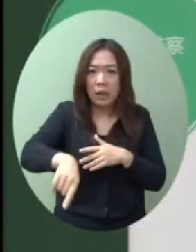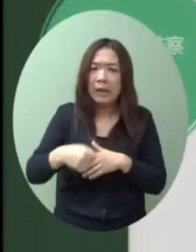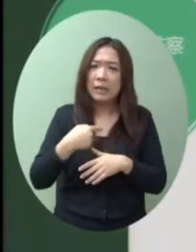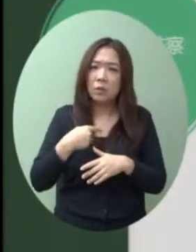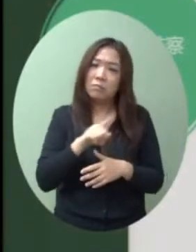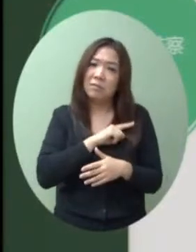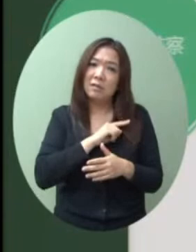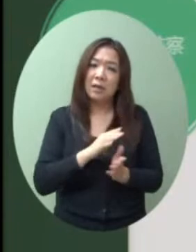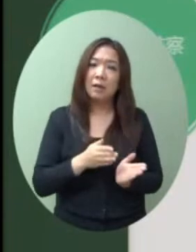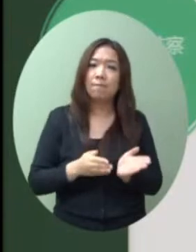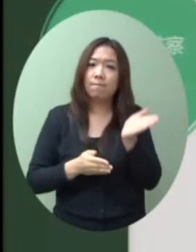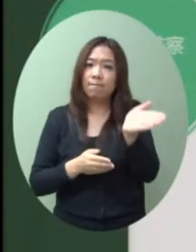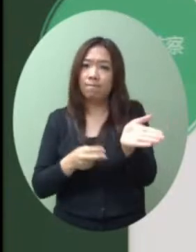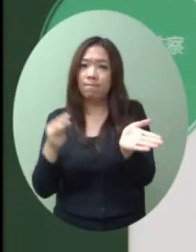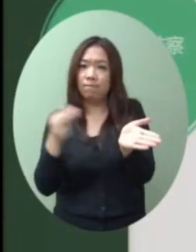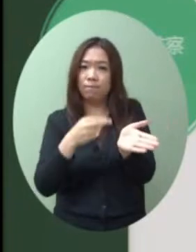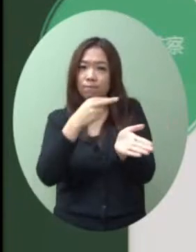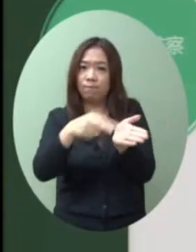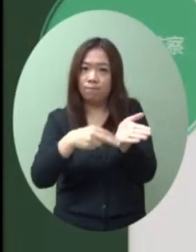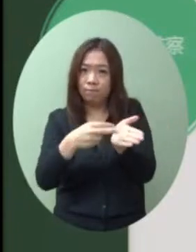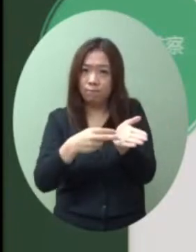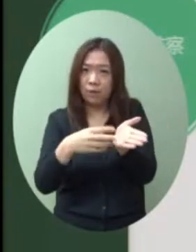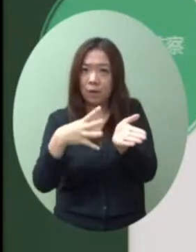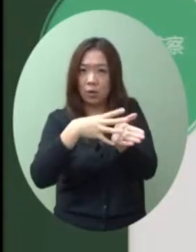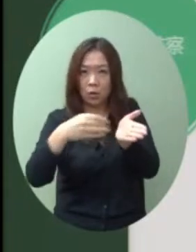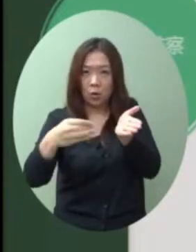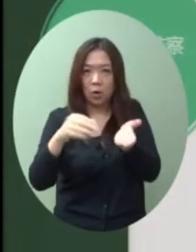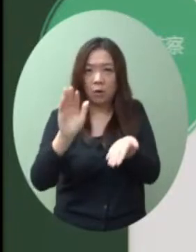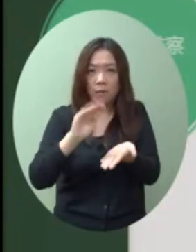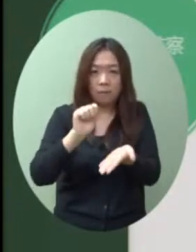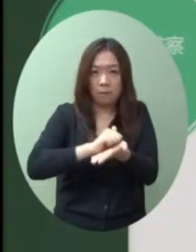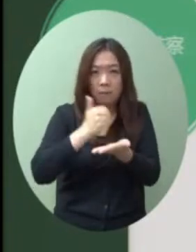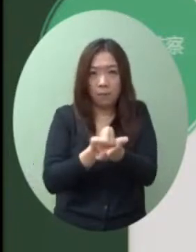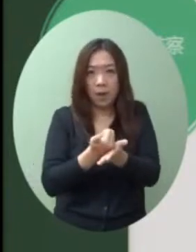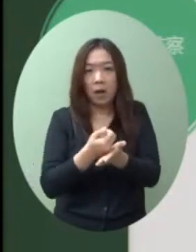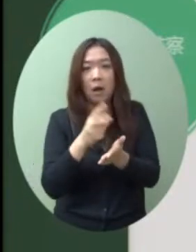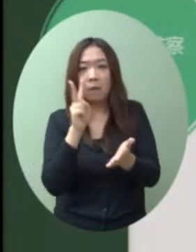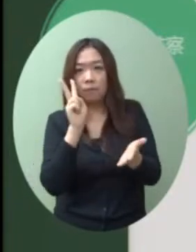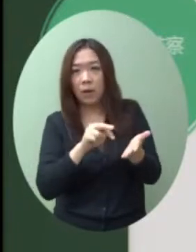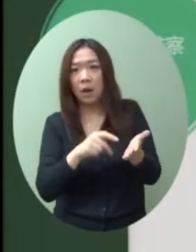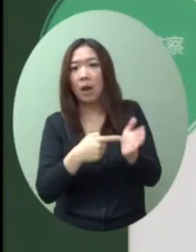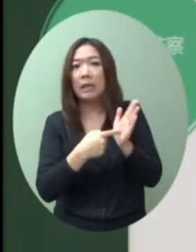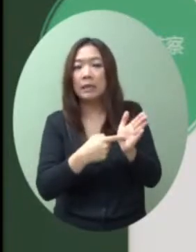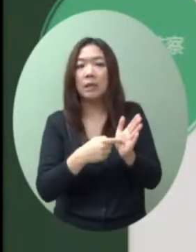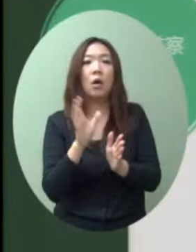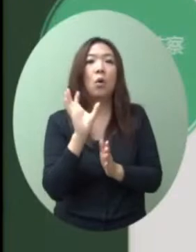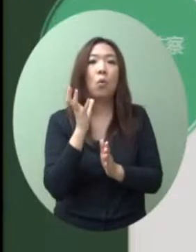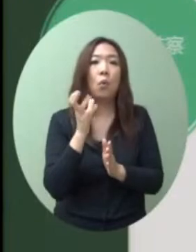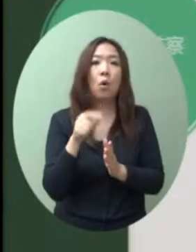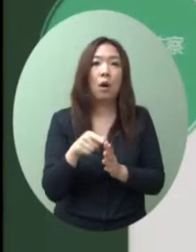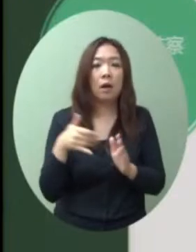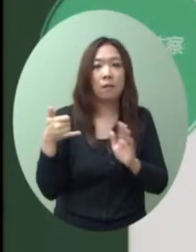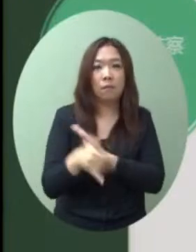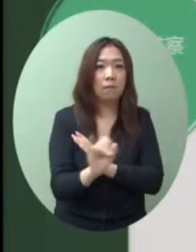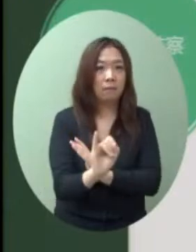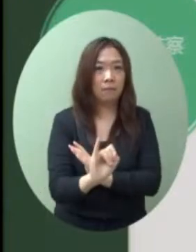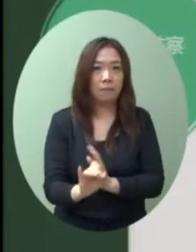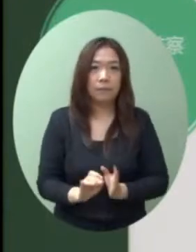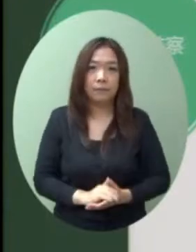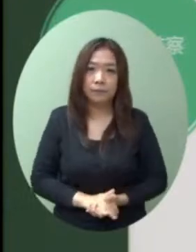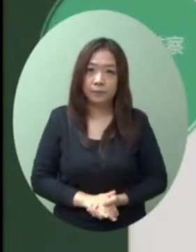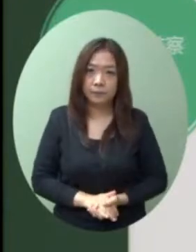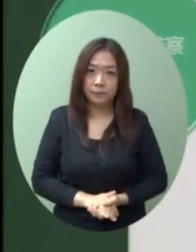the person enters a premises under active checking, then the checker would review